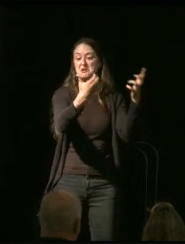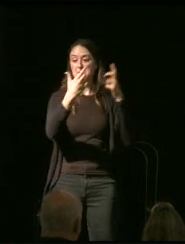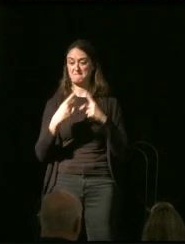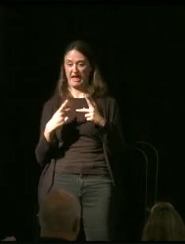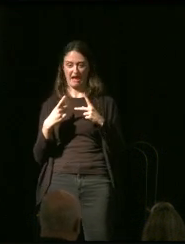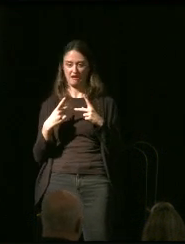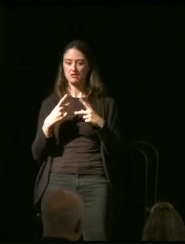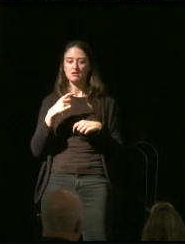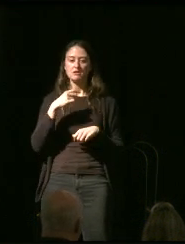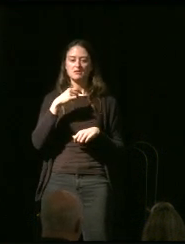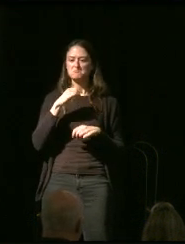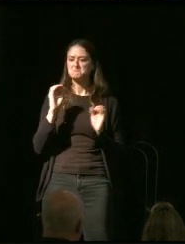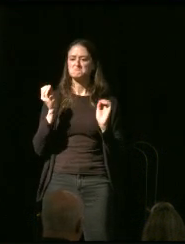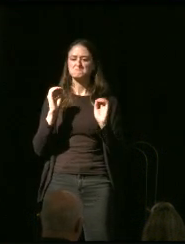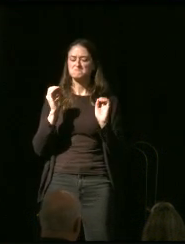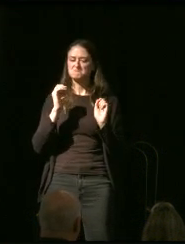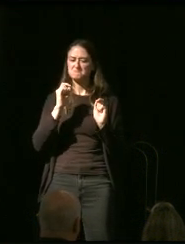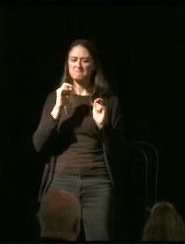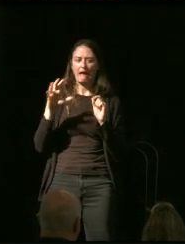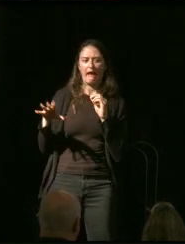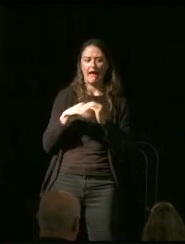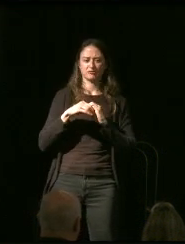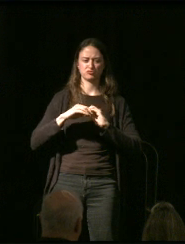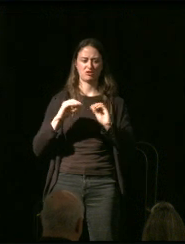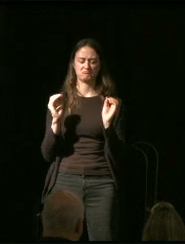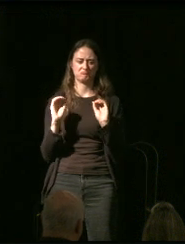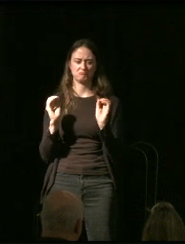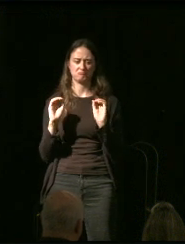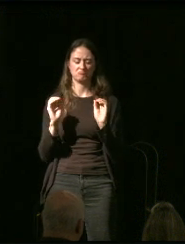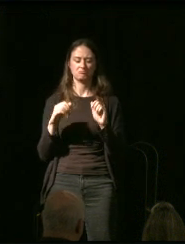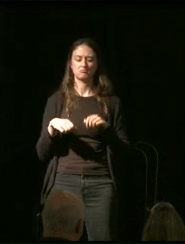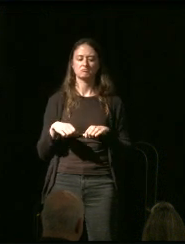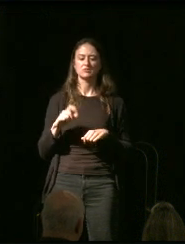take medication or log